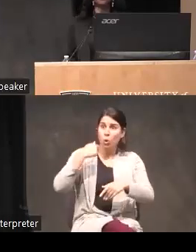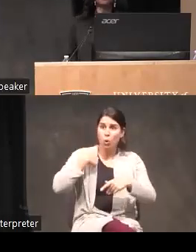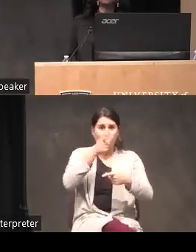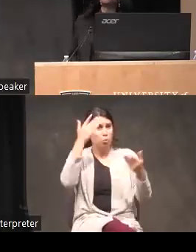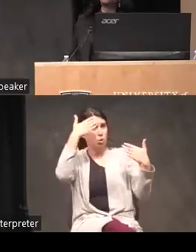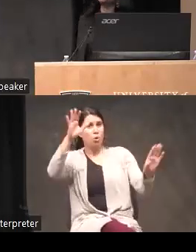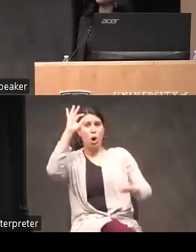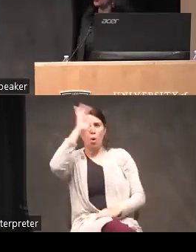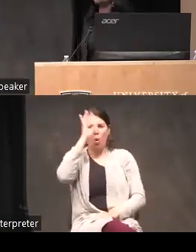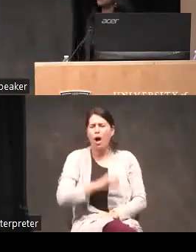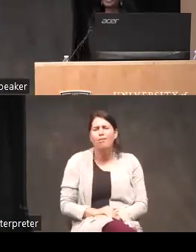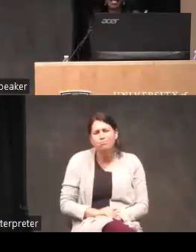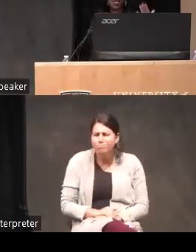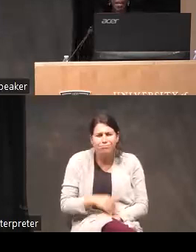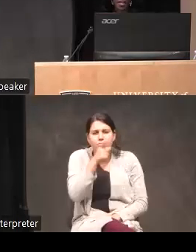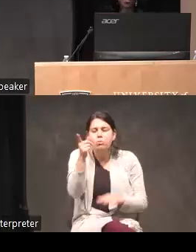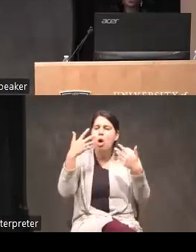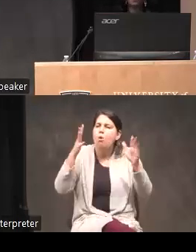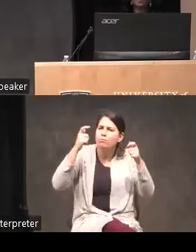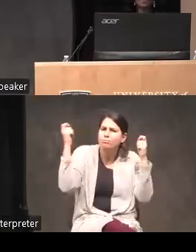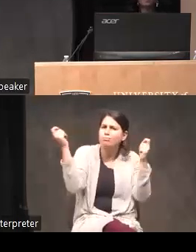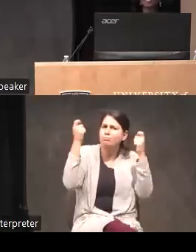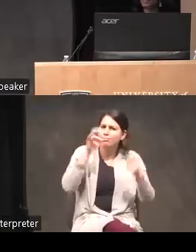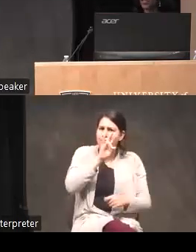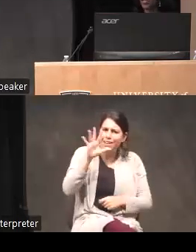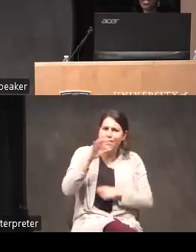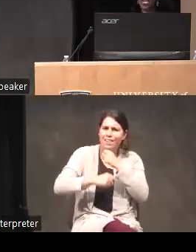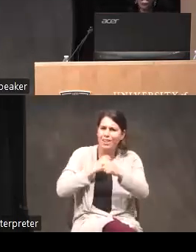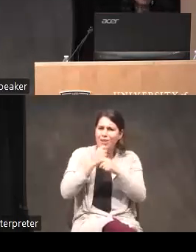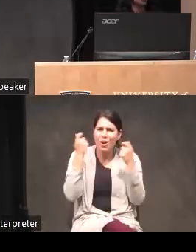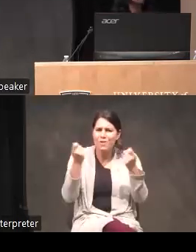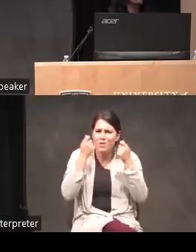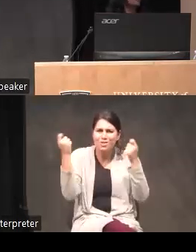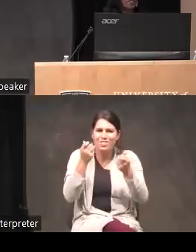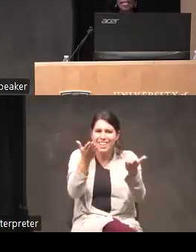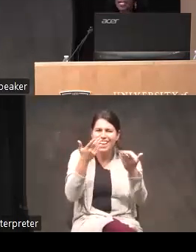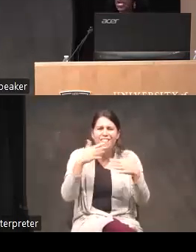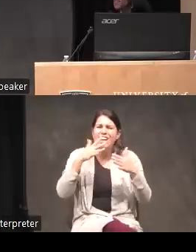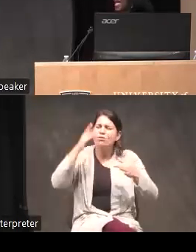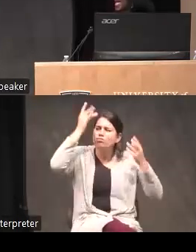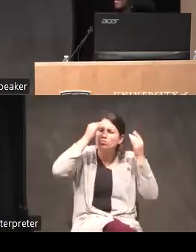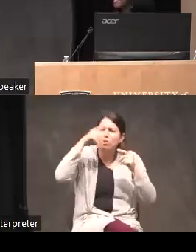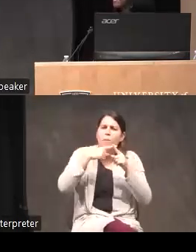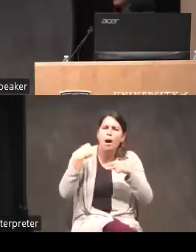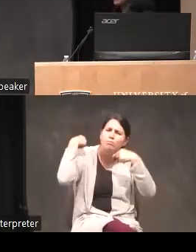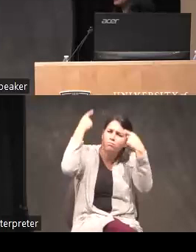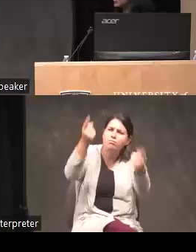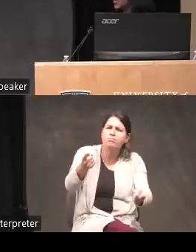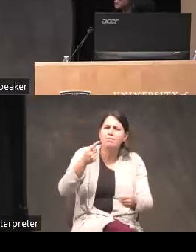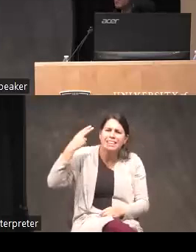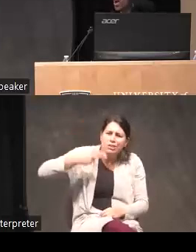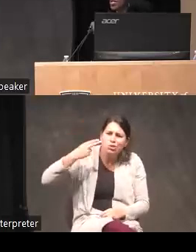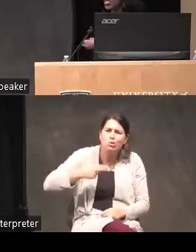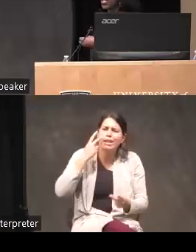in the room in a place where people are already celebrating your 75th anniversary. You're already reflecting on the past, the